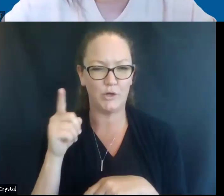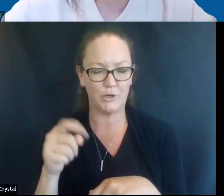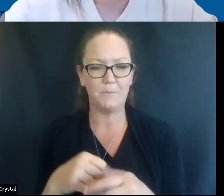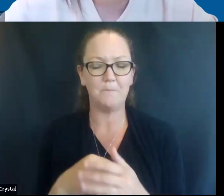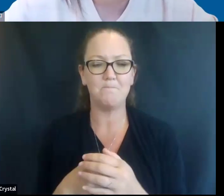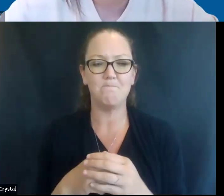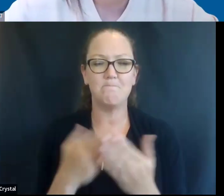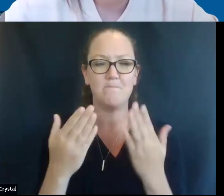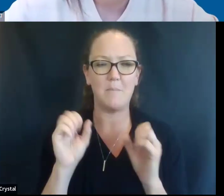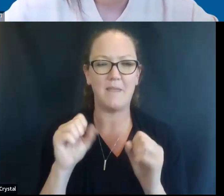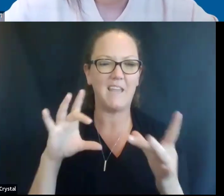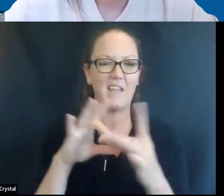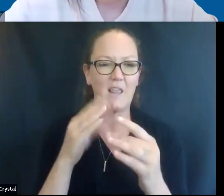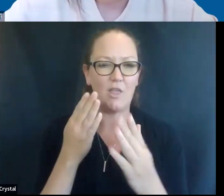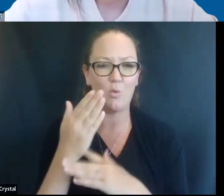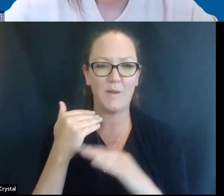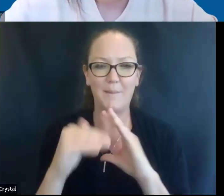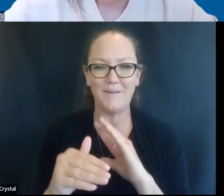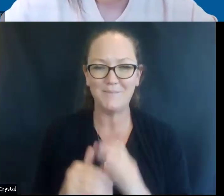can connect you via email.